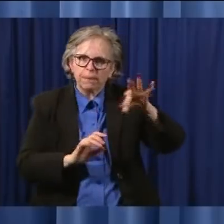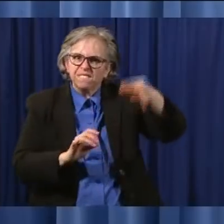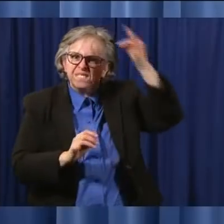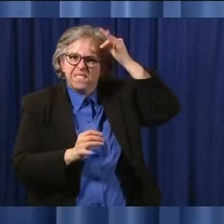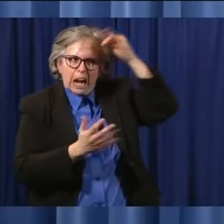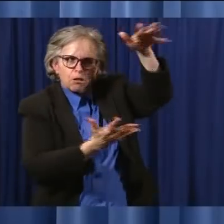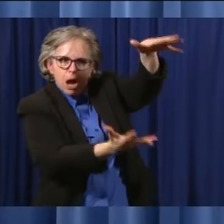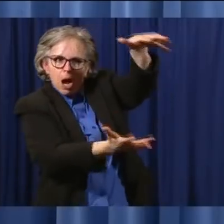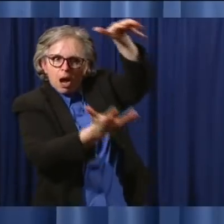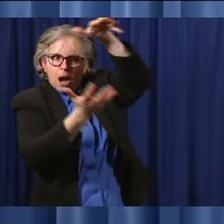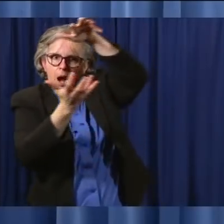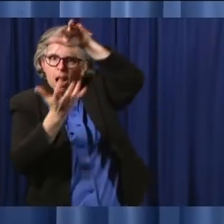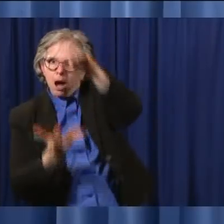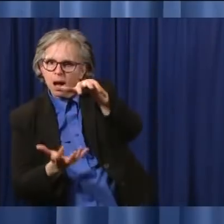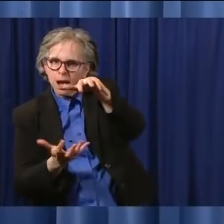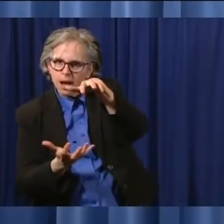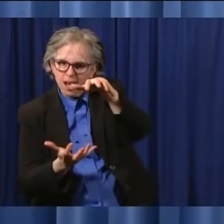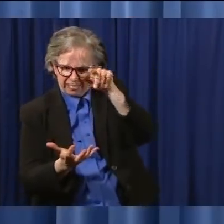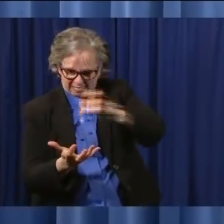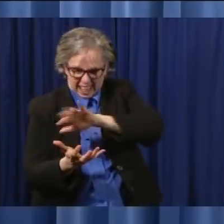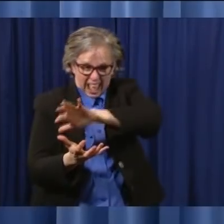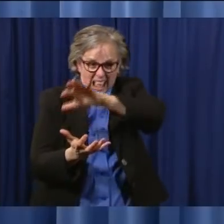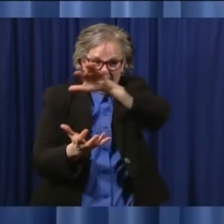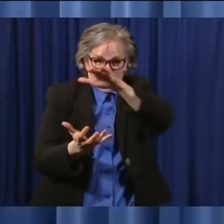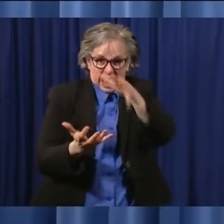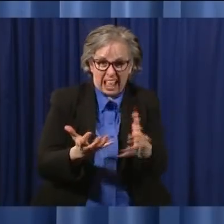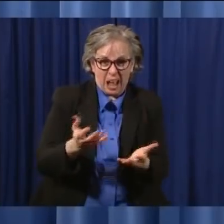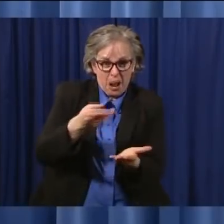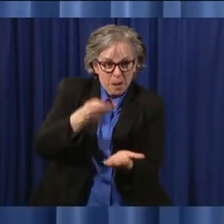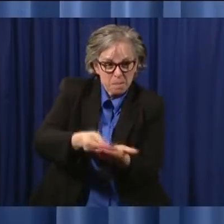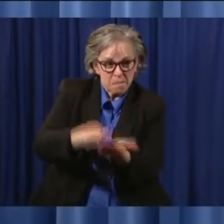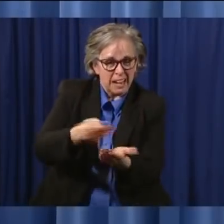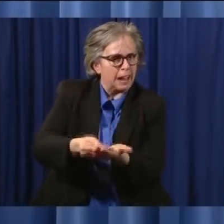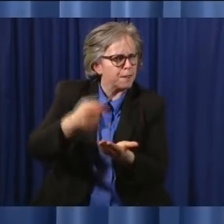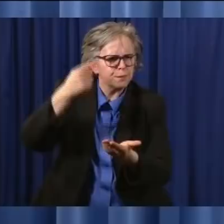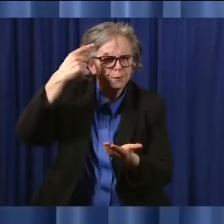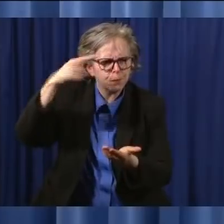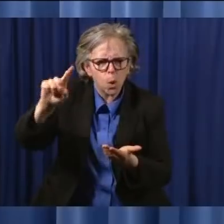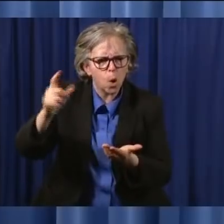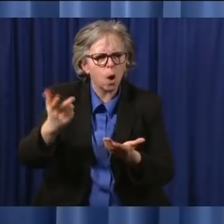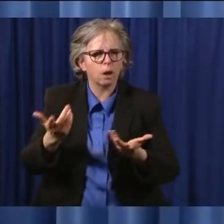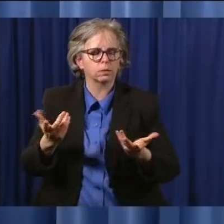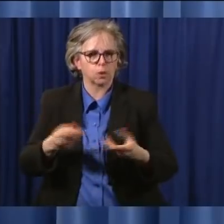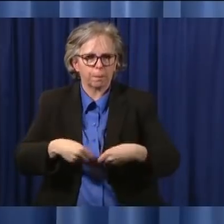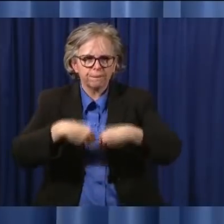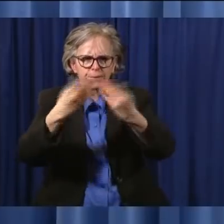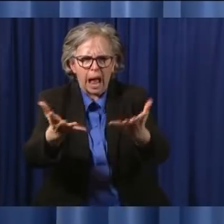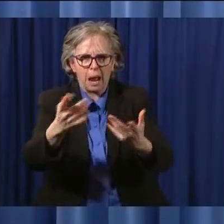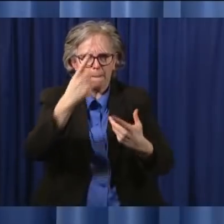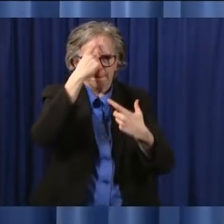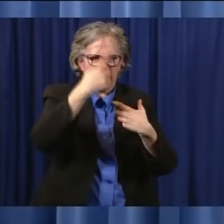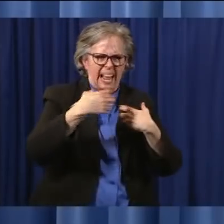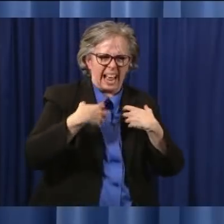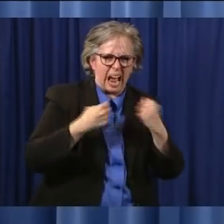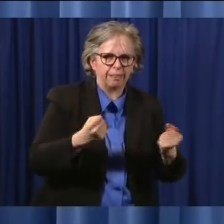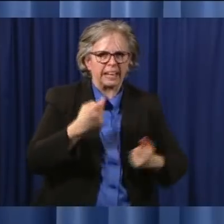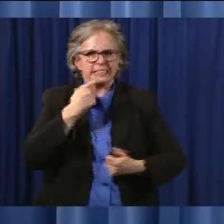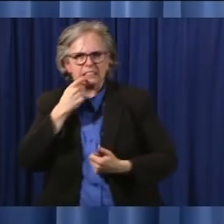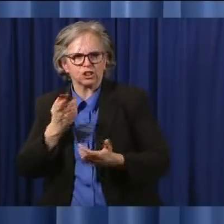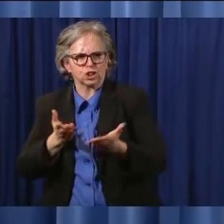dollars for our response to specifically provide mental health and addiction services for